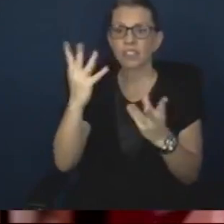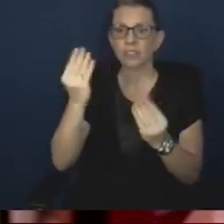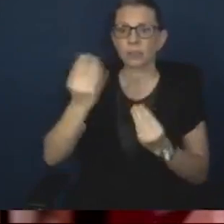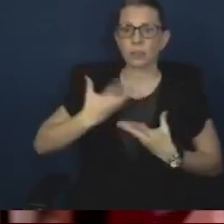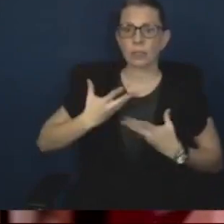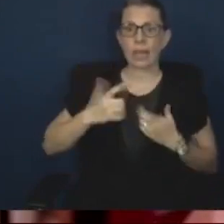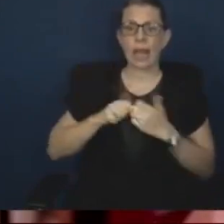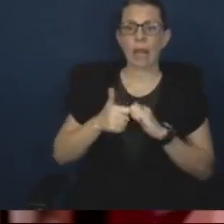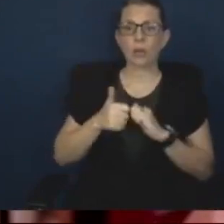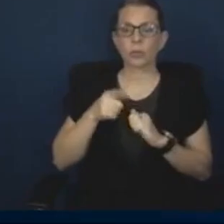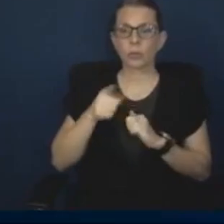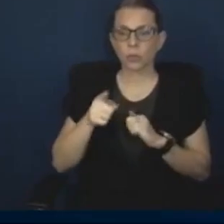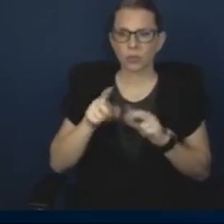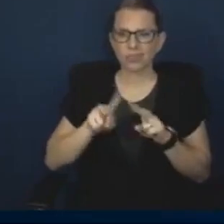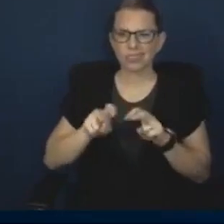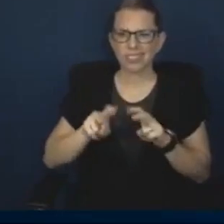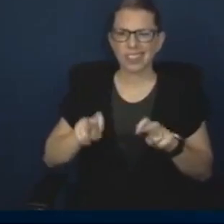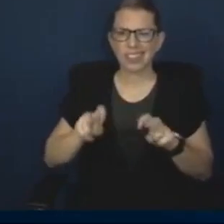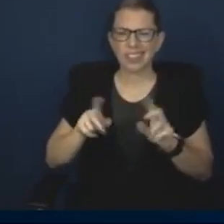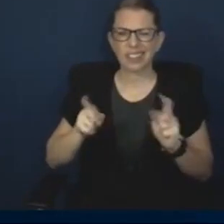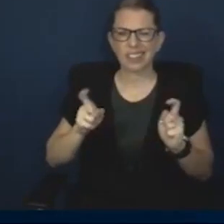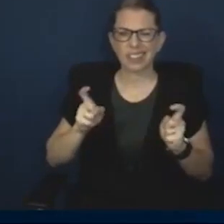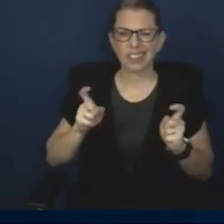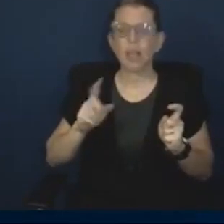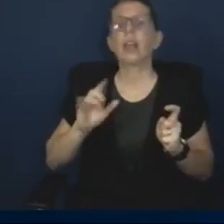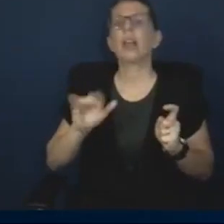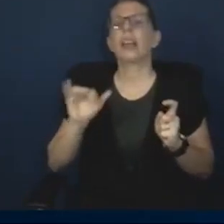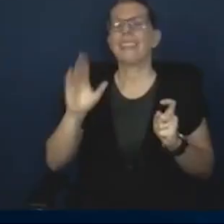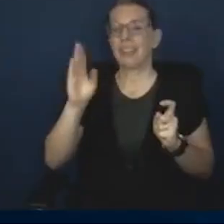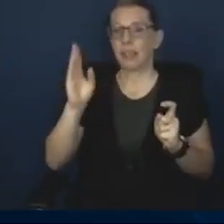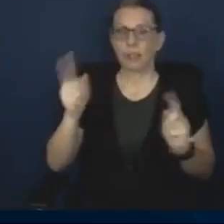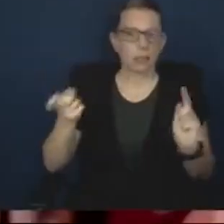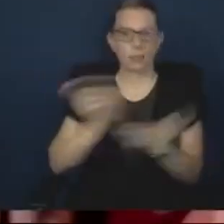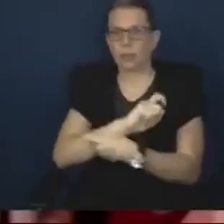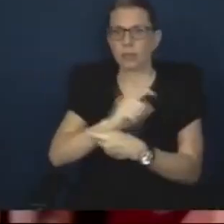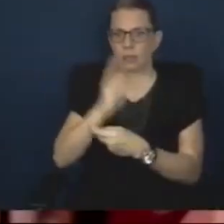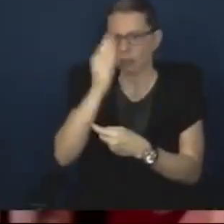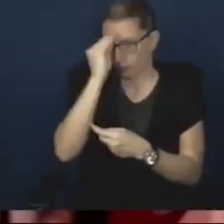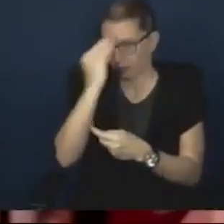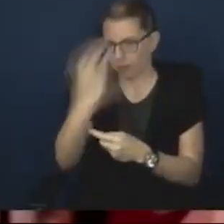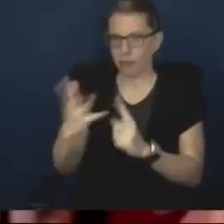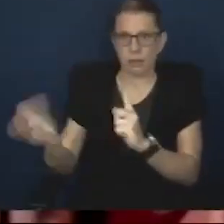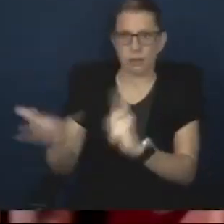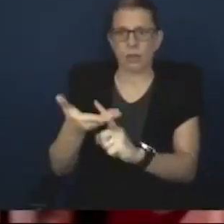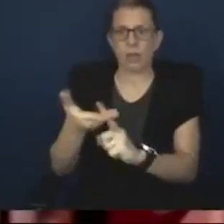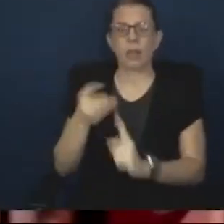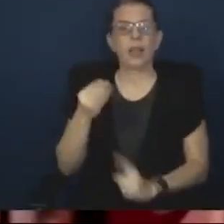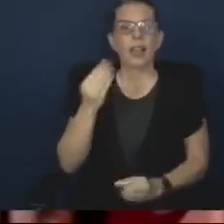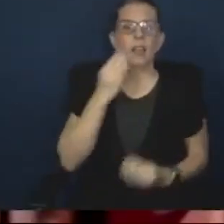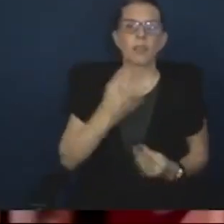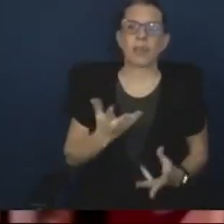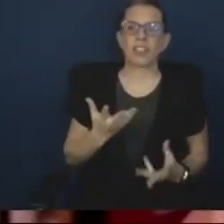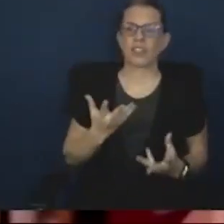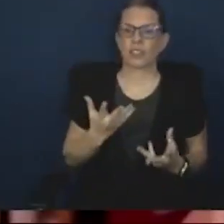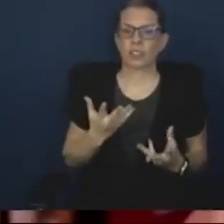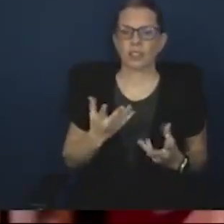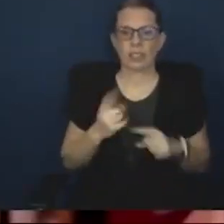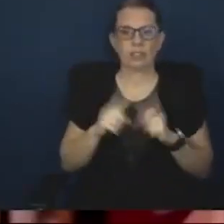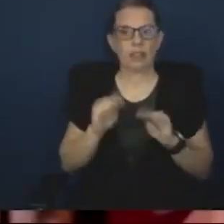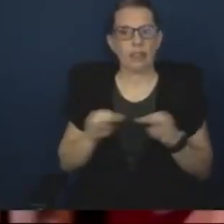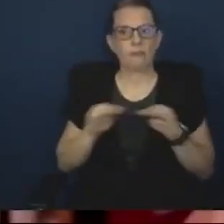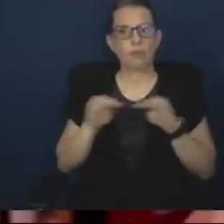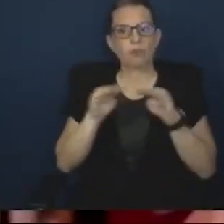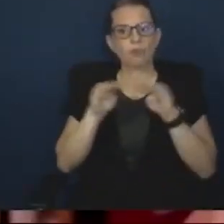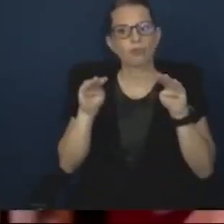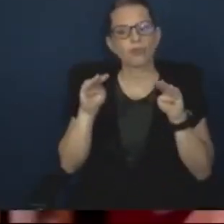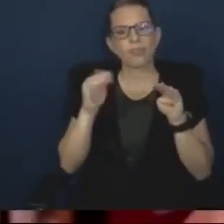how do you kind of switch it around and try to get through to people? So there's information at all levels that's